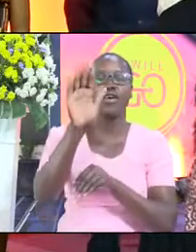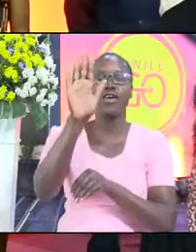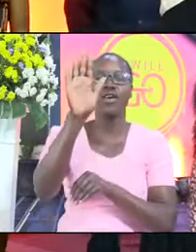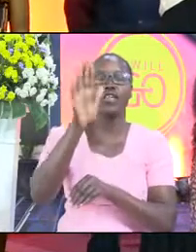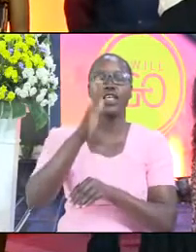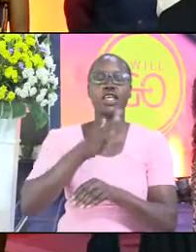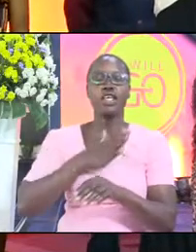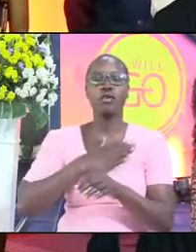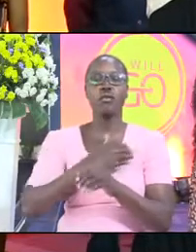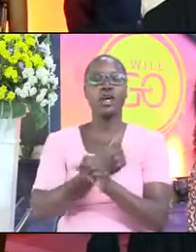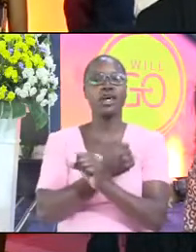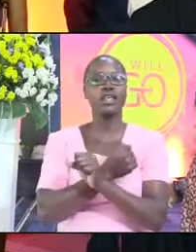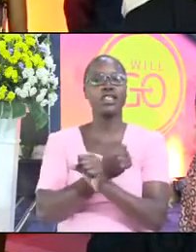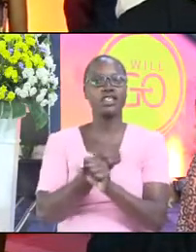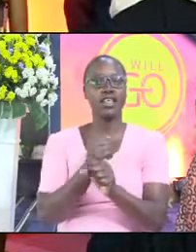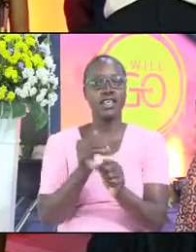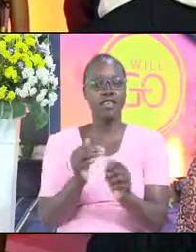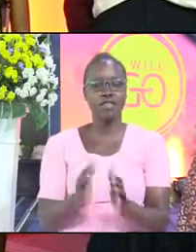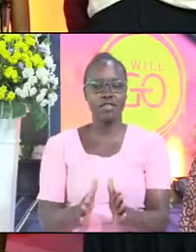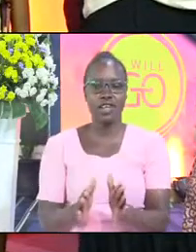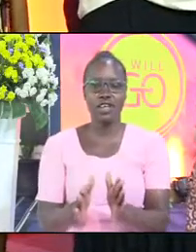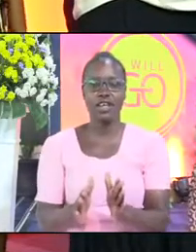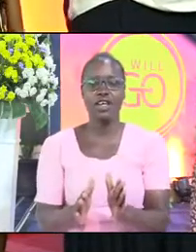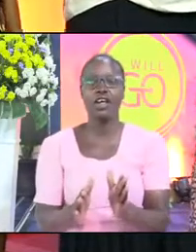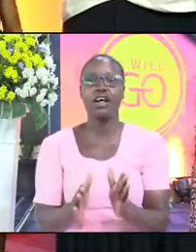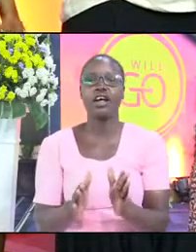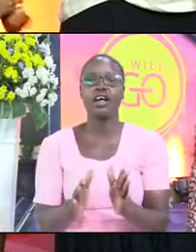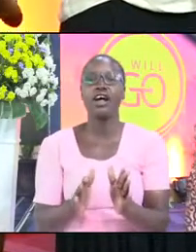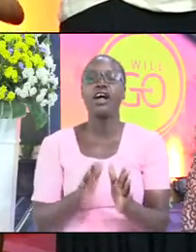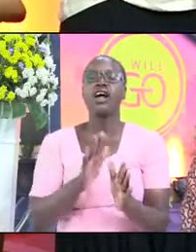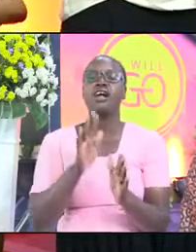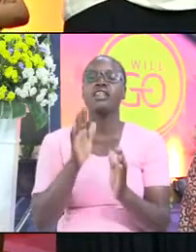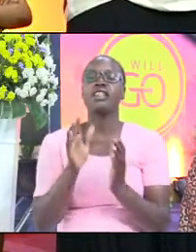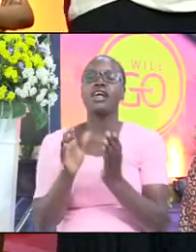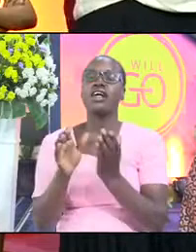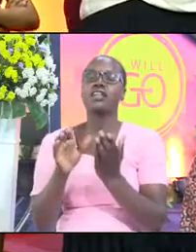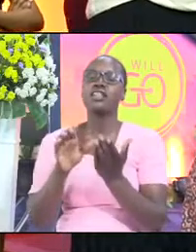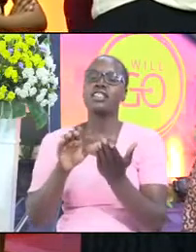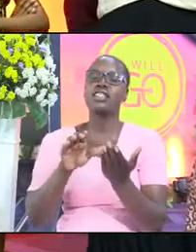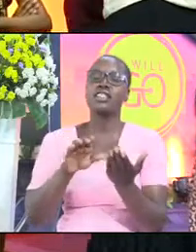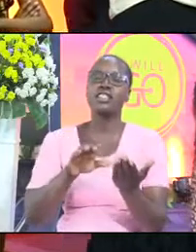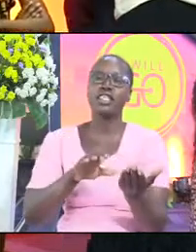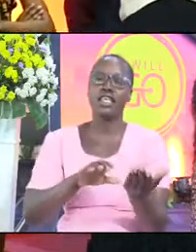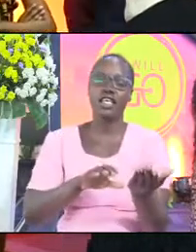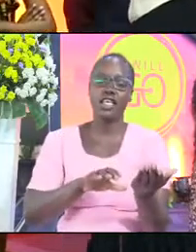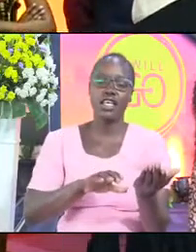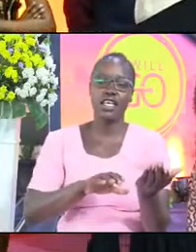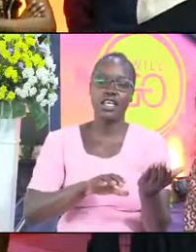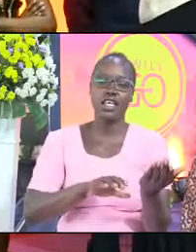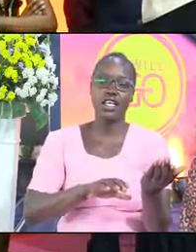your way. Come. Come. You want to be a witness for Christ? Come.